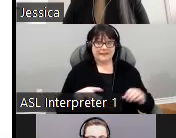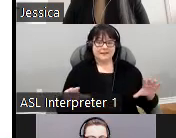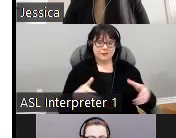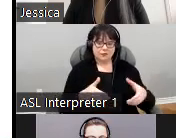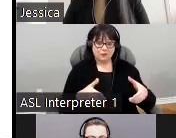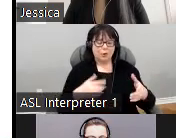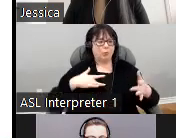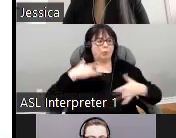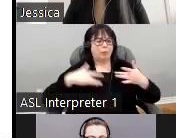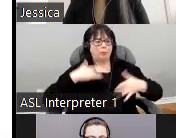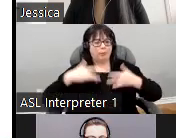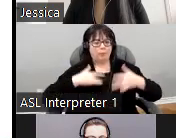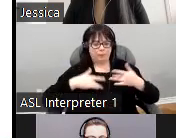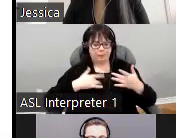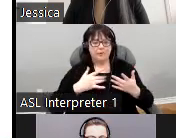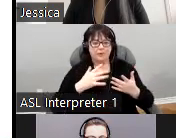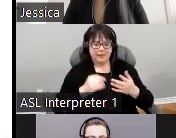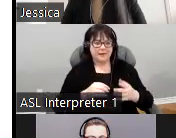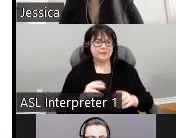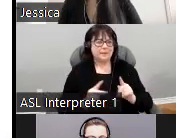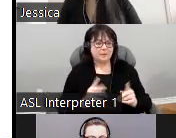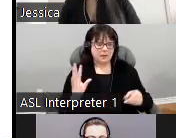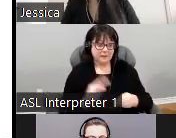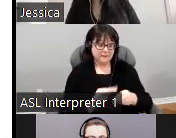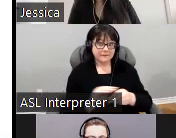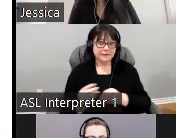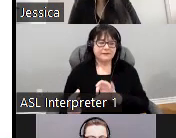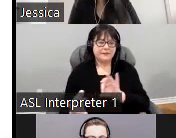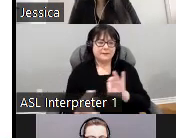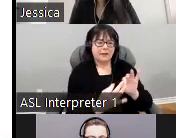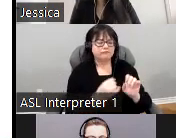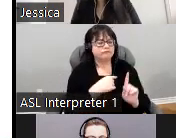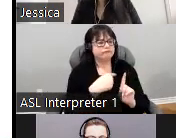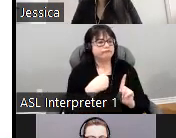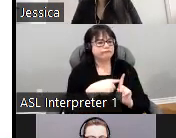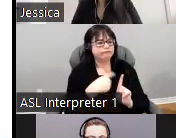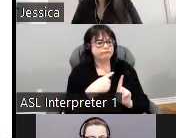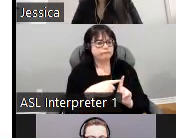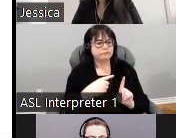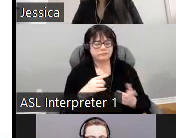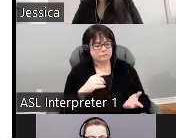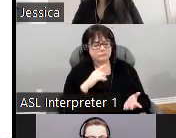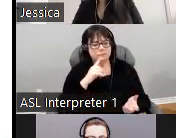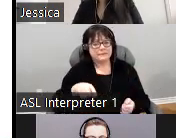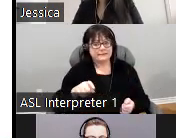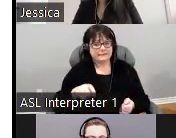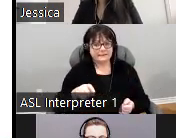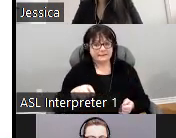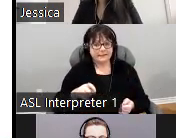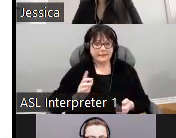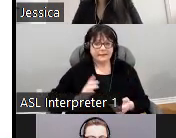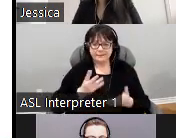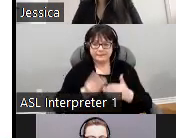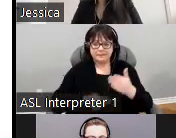such positive, enthusiastic feedback. It's really something that I think was needed, and we hope that a